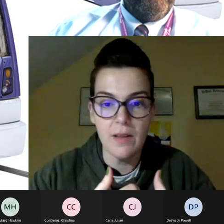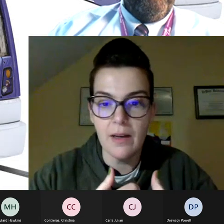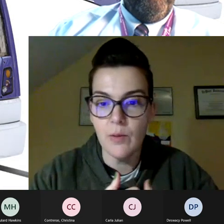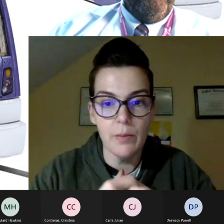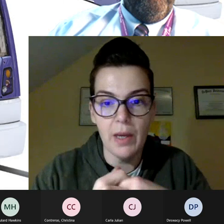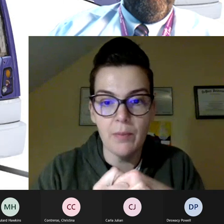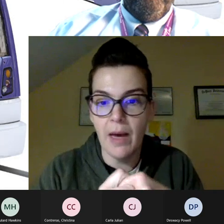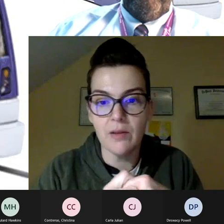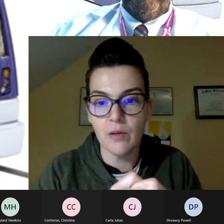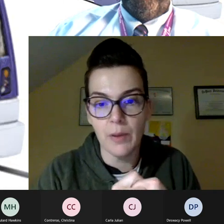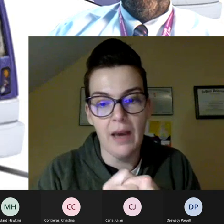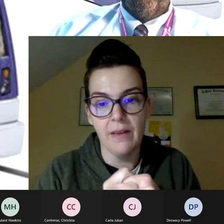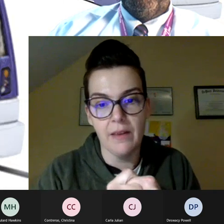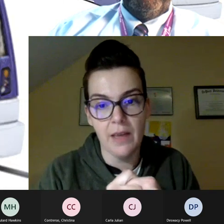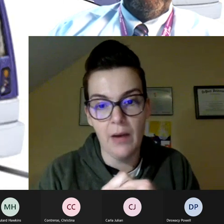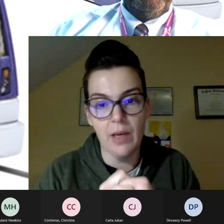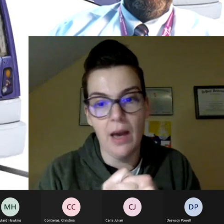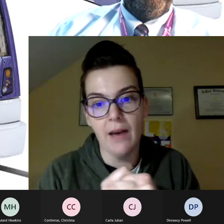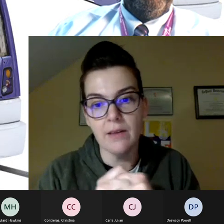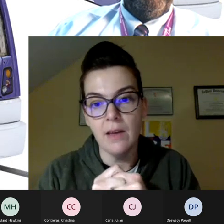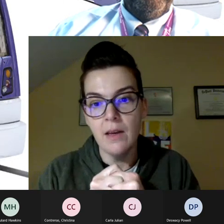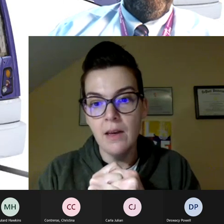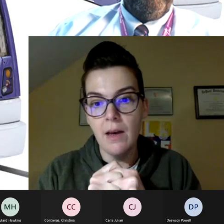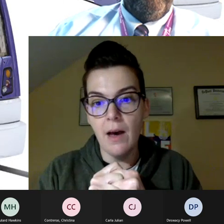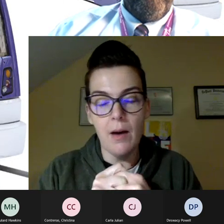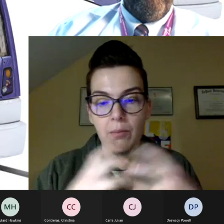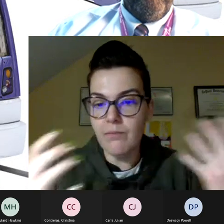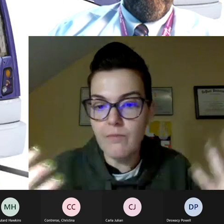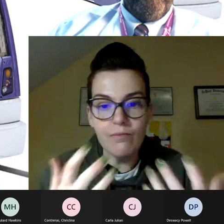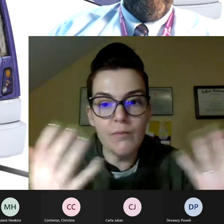this intersect with the bike master plan that the county has?